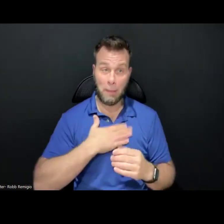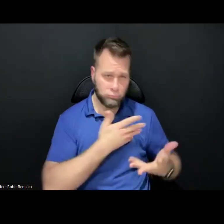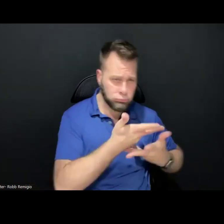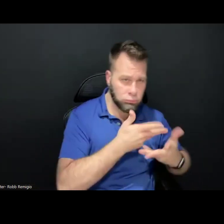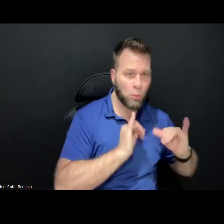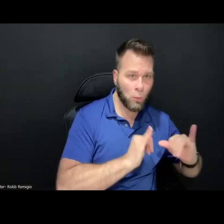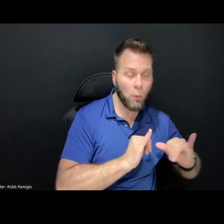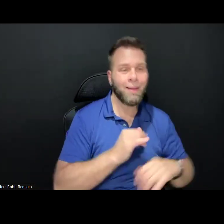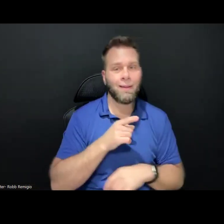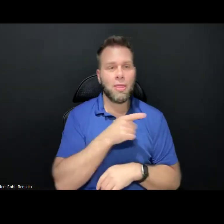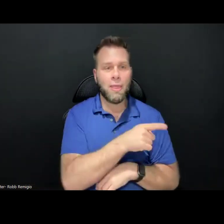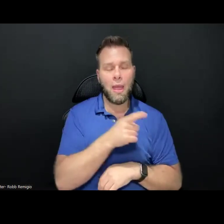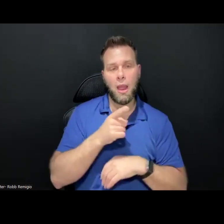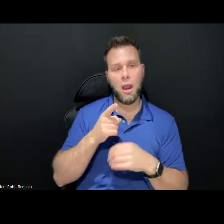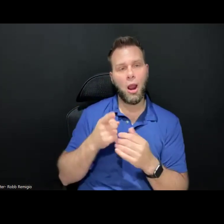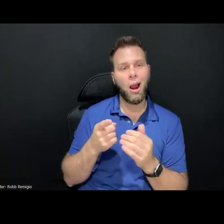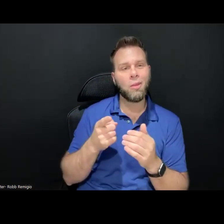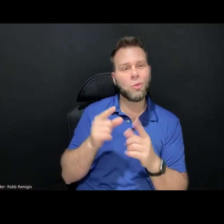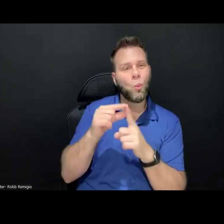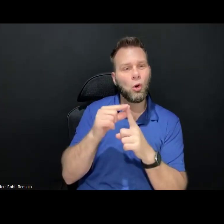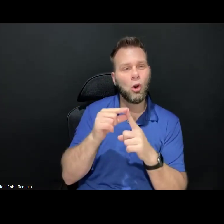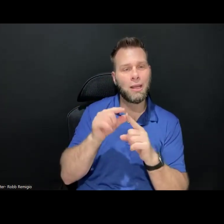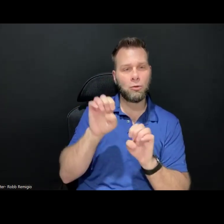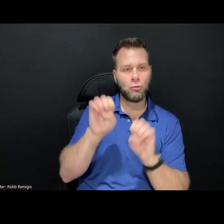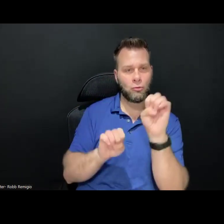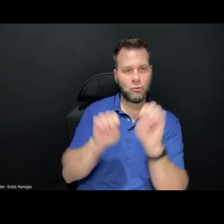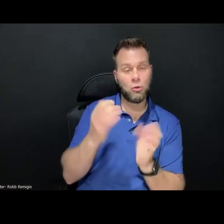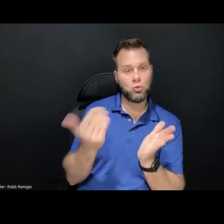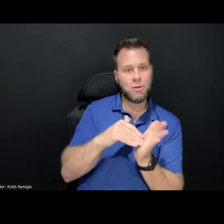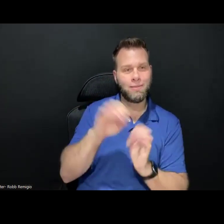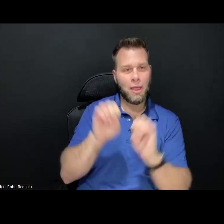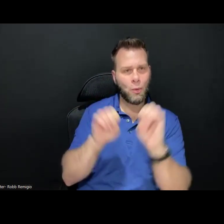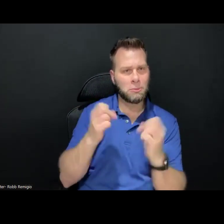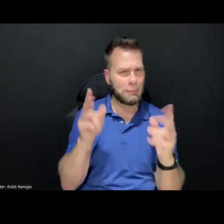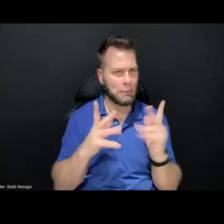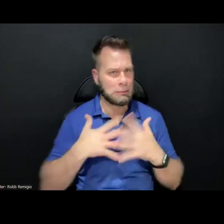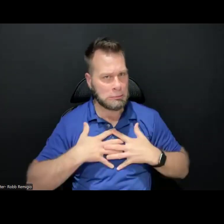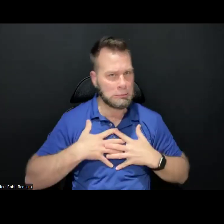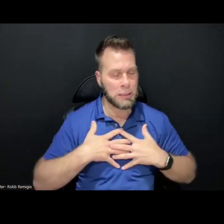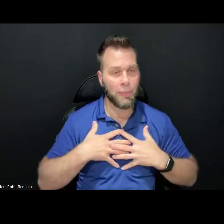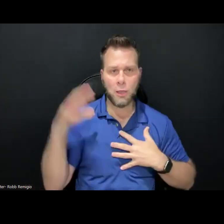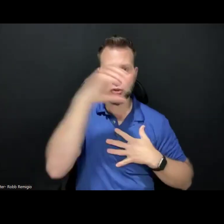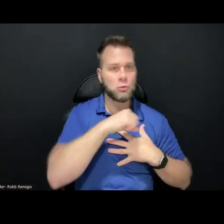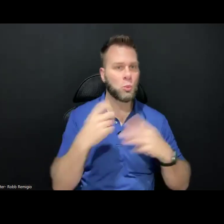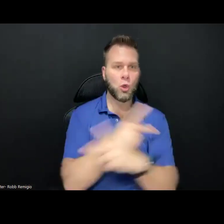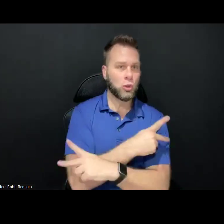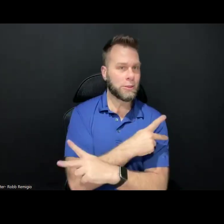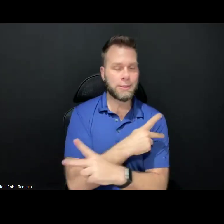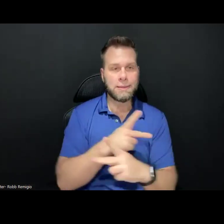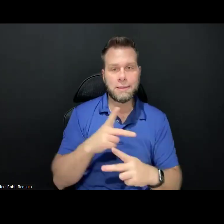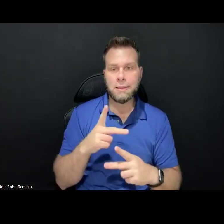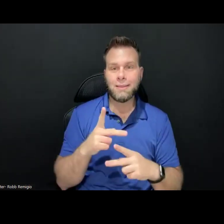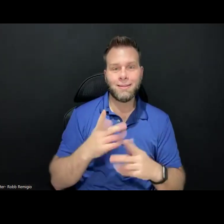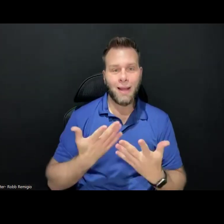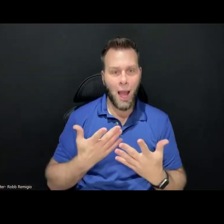revisiting that term of evaluation. It's been a scary word for a long time. And lots of folks just automatically assume that what a funder means is,